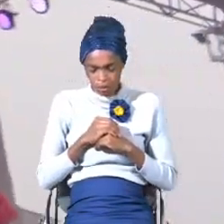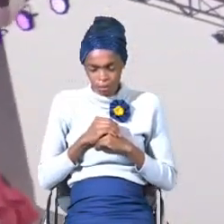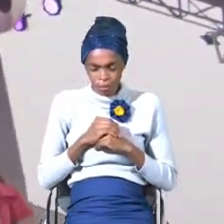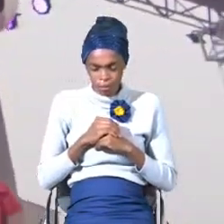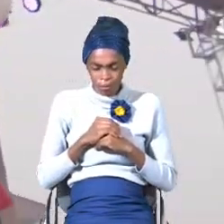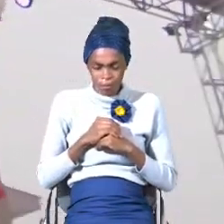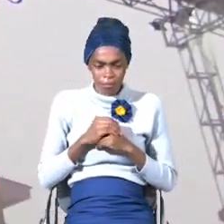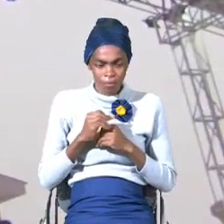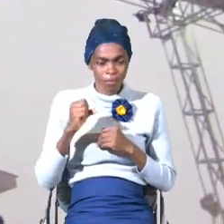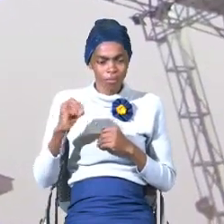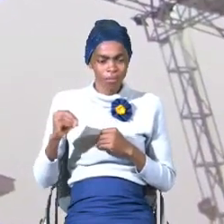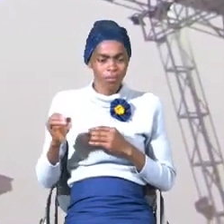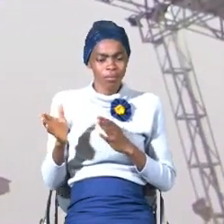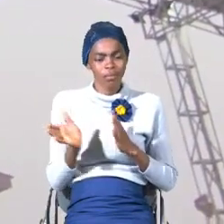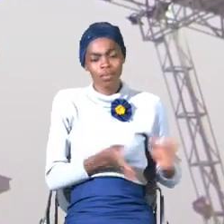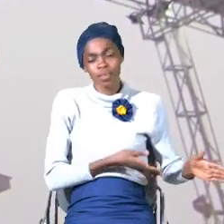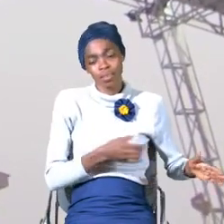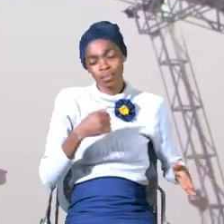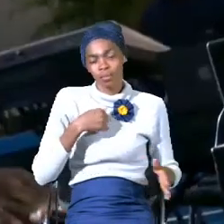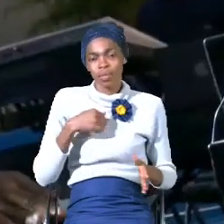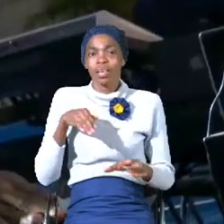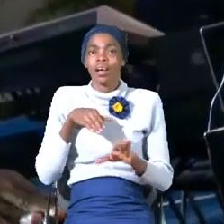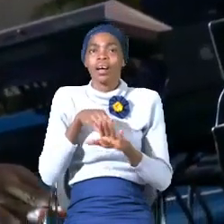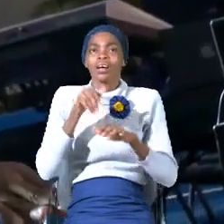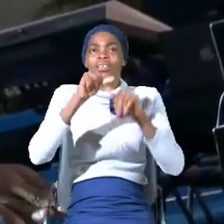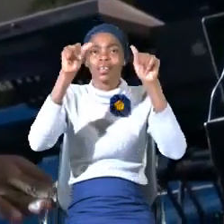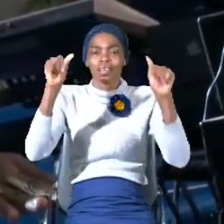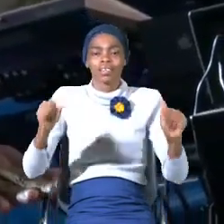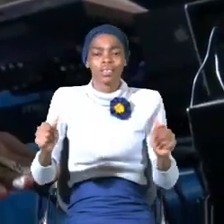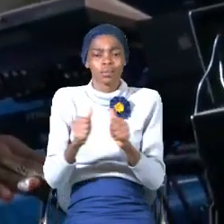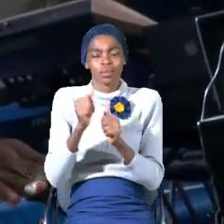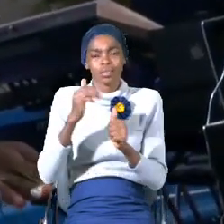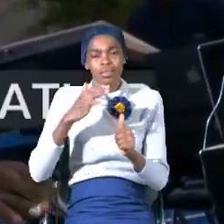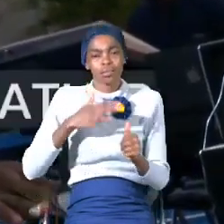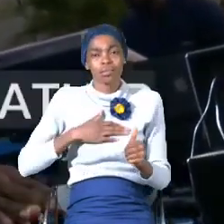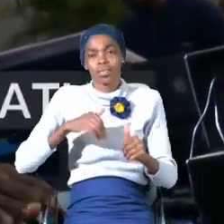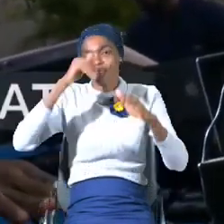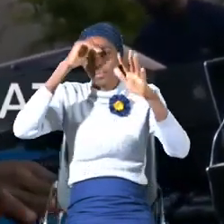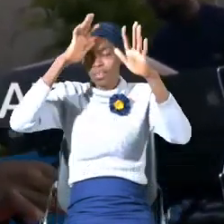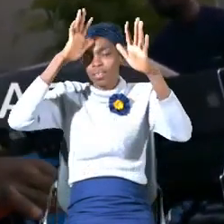so leave me at the altar with my Father.